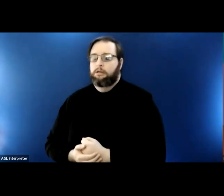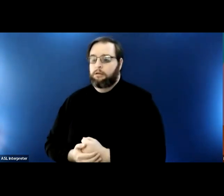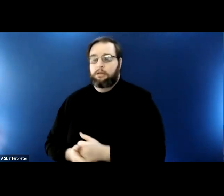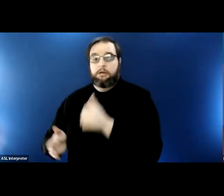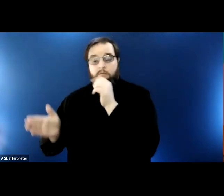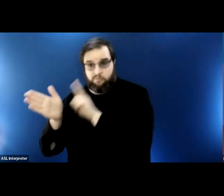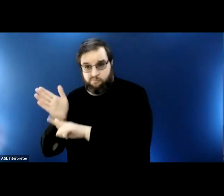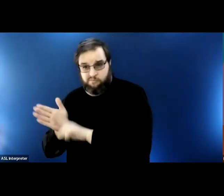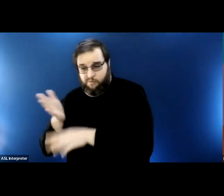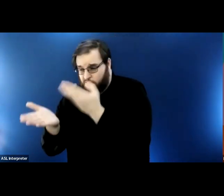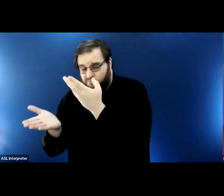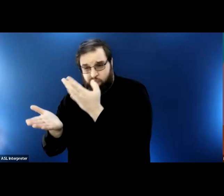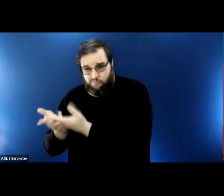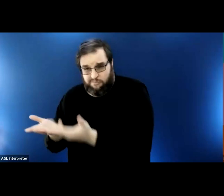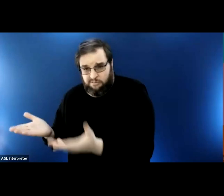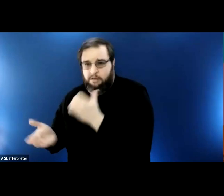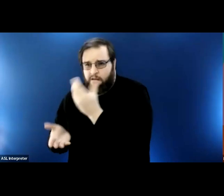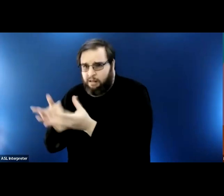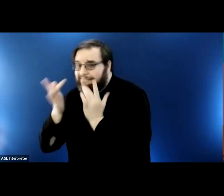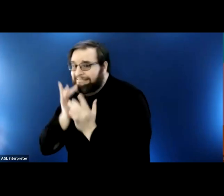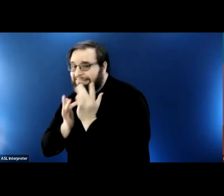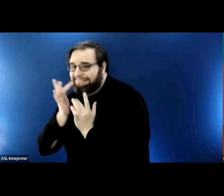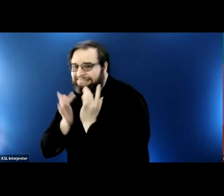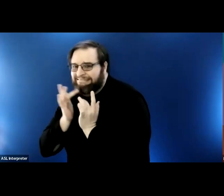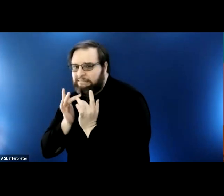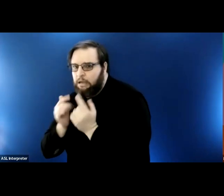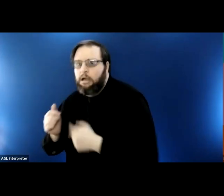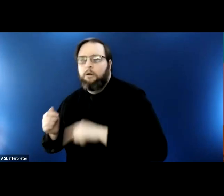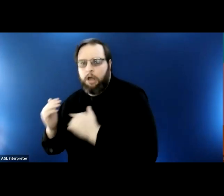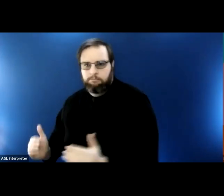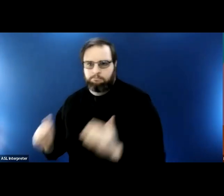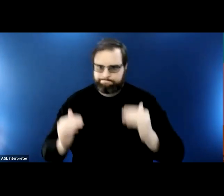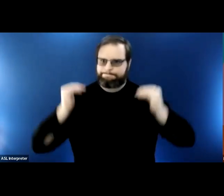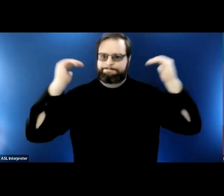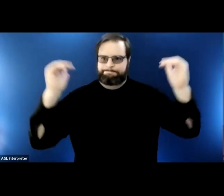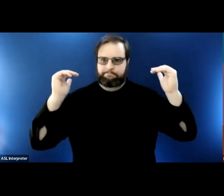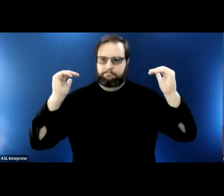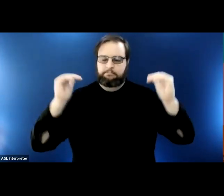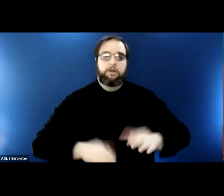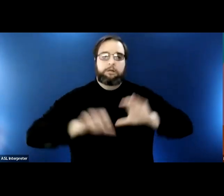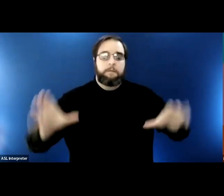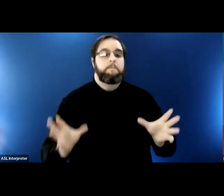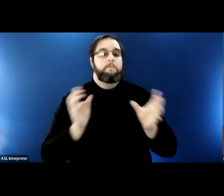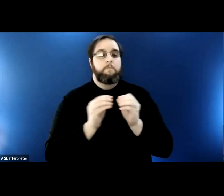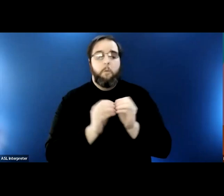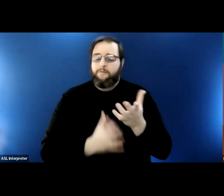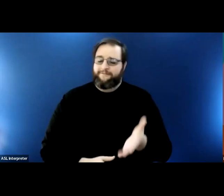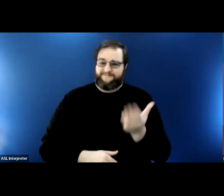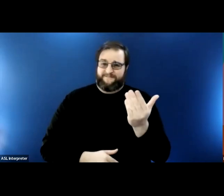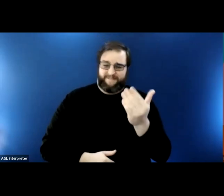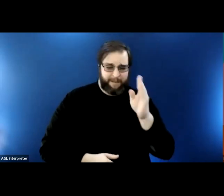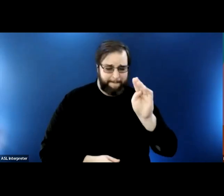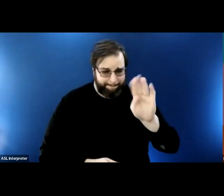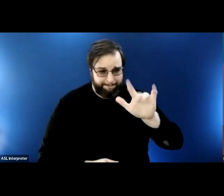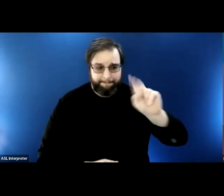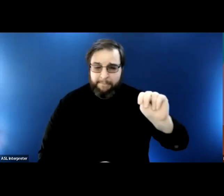under-resourced and undervalued, we continue to punch above our weight, generating nearly $15 billion in economic impact